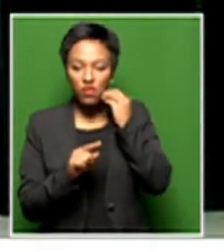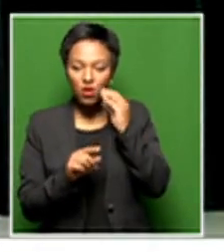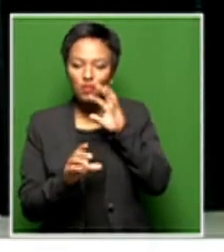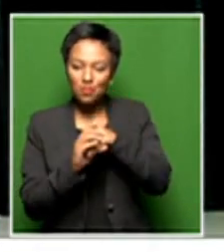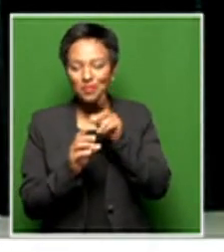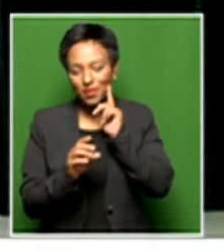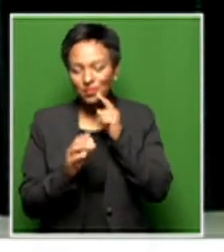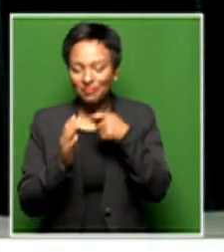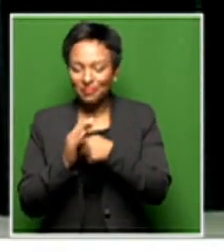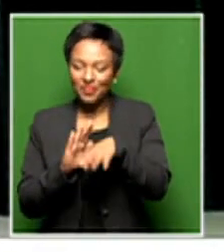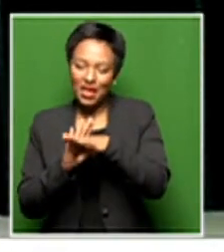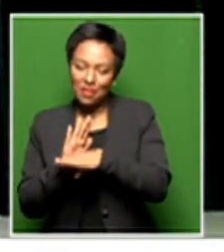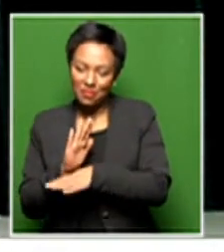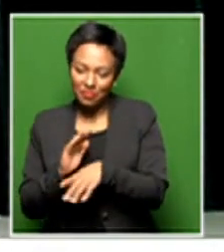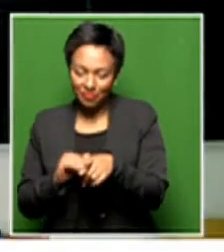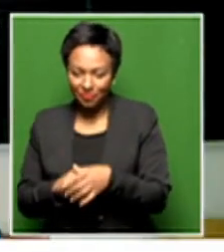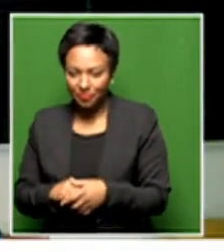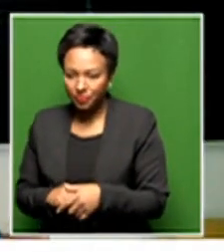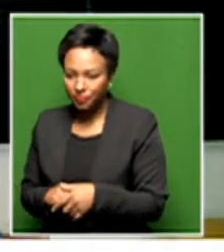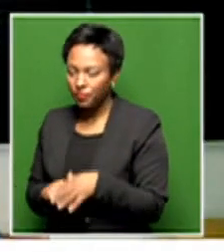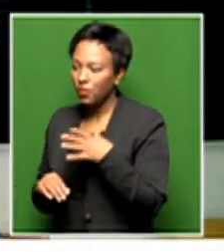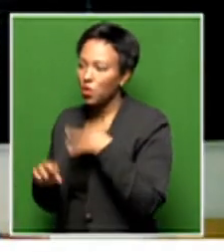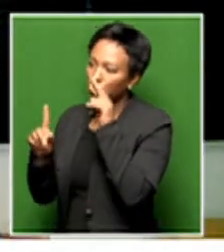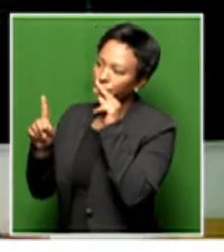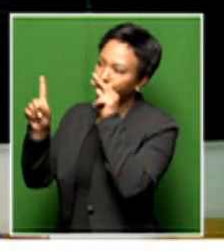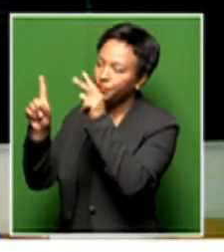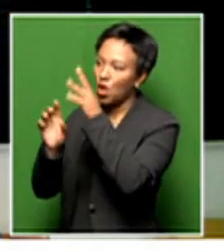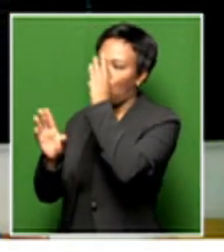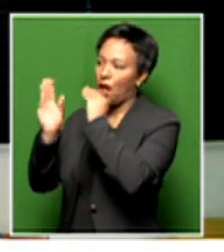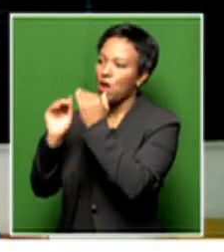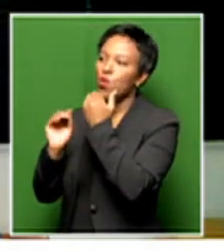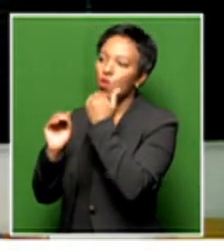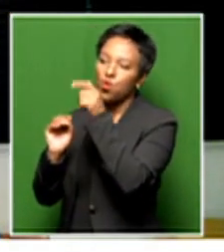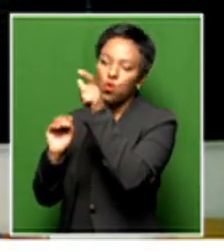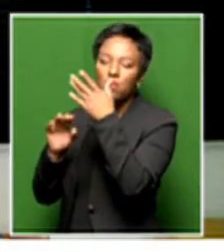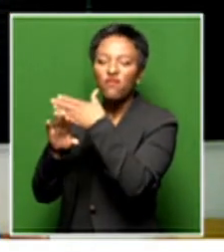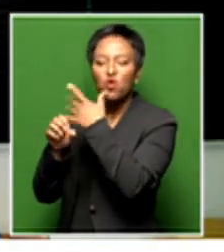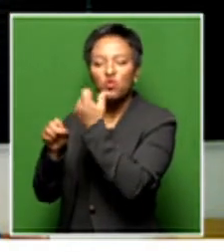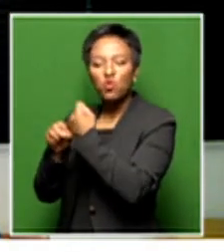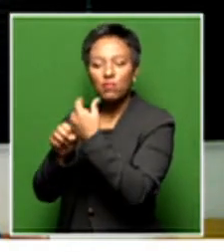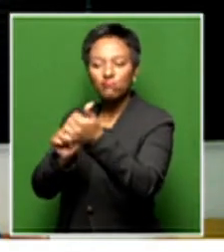close. Okay. So who do you look up to in the industry? I mean, you've mentioned some big names that you've worked with.